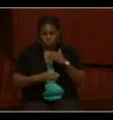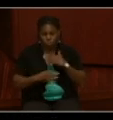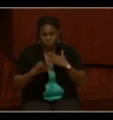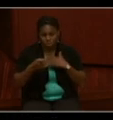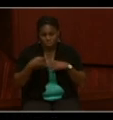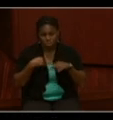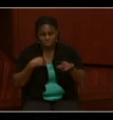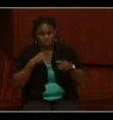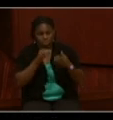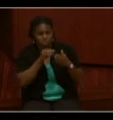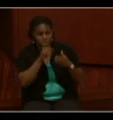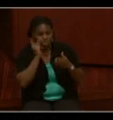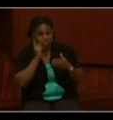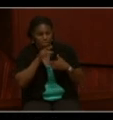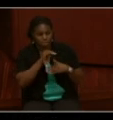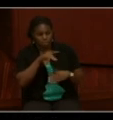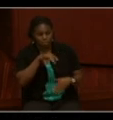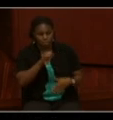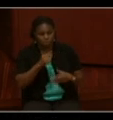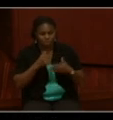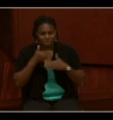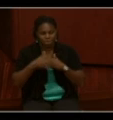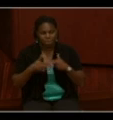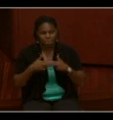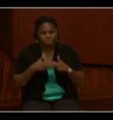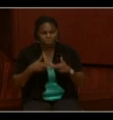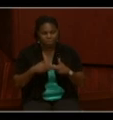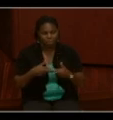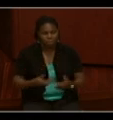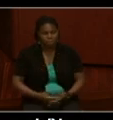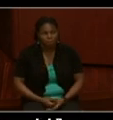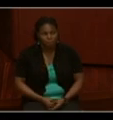maps. Next slide, please.